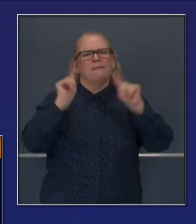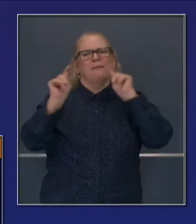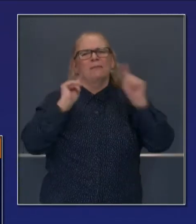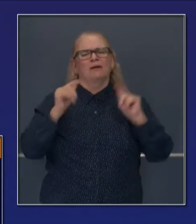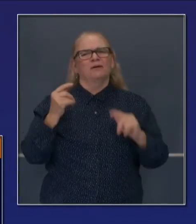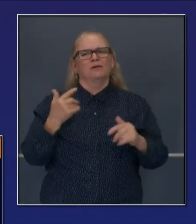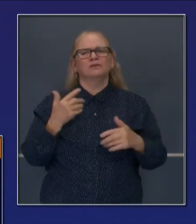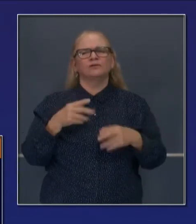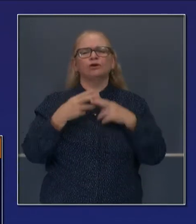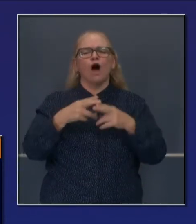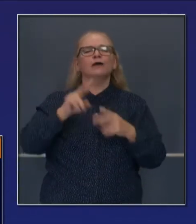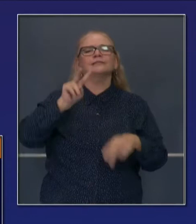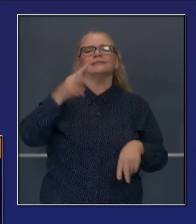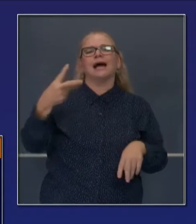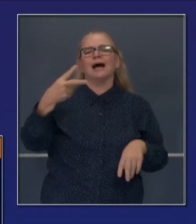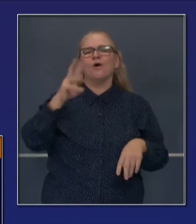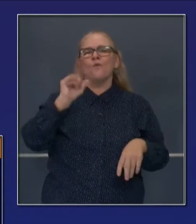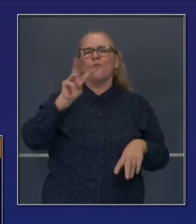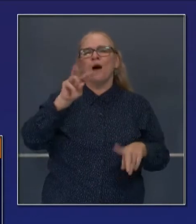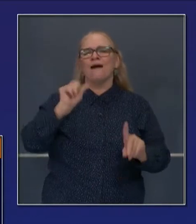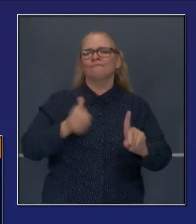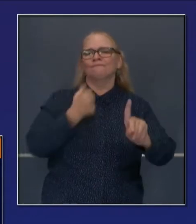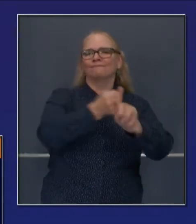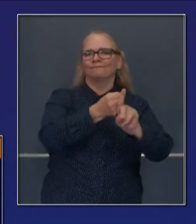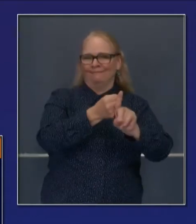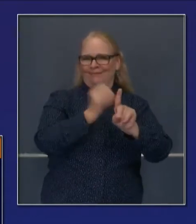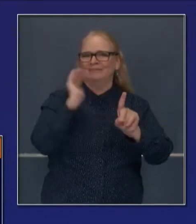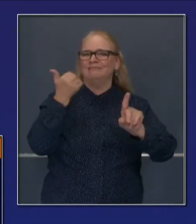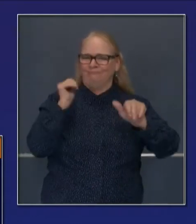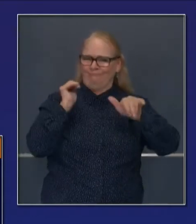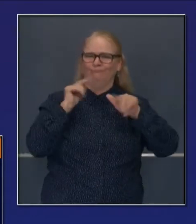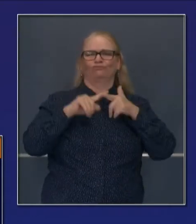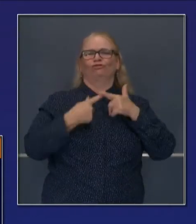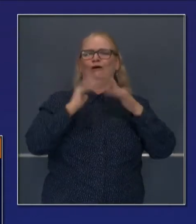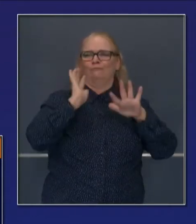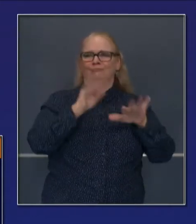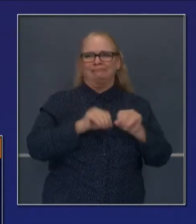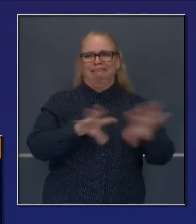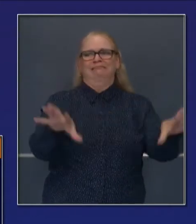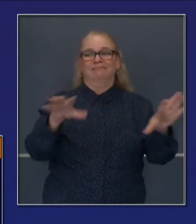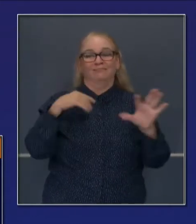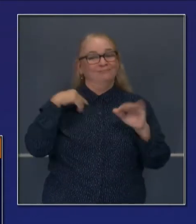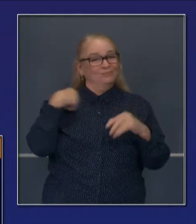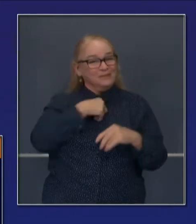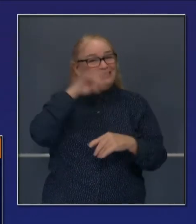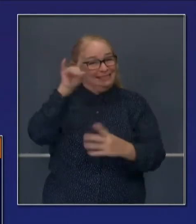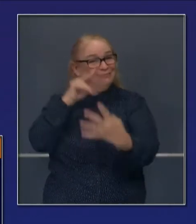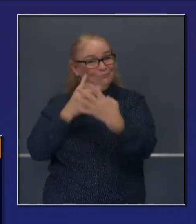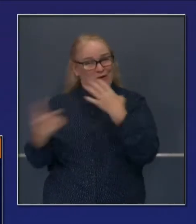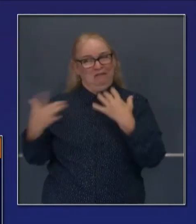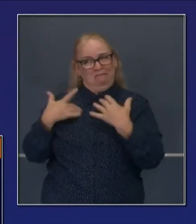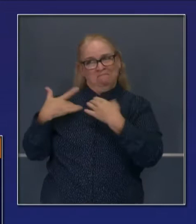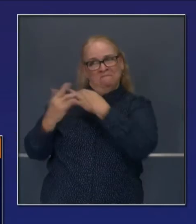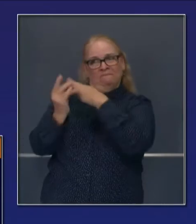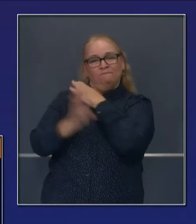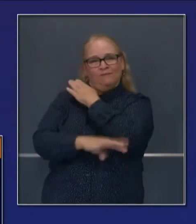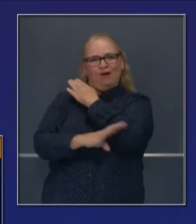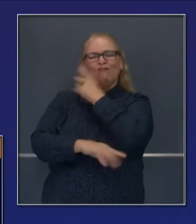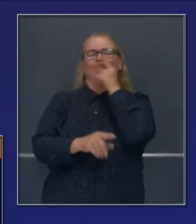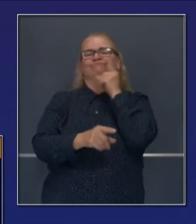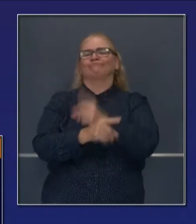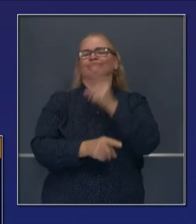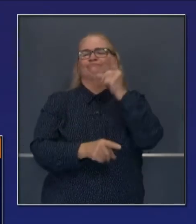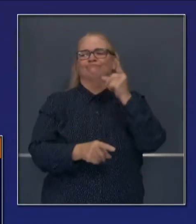wave that many had predicted based upon our closest approximate frame, and that's what occurred in 1918